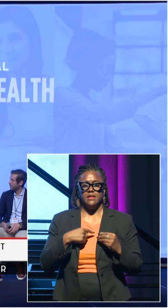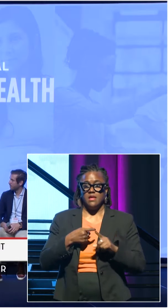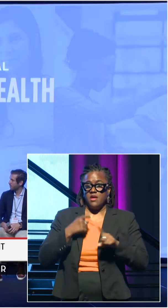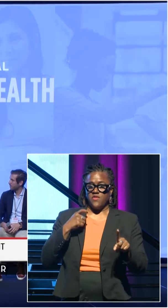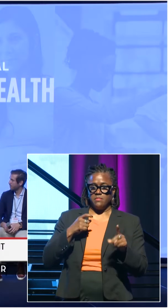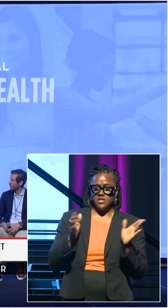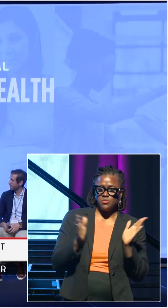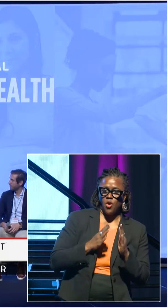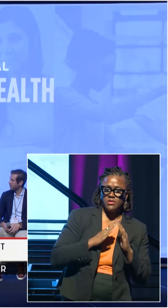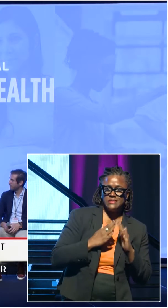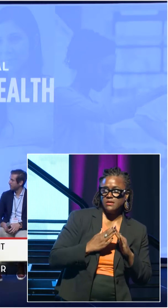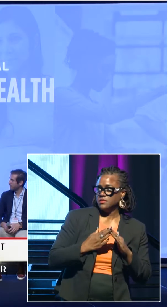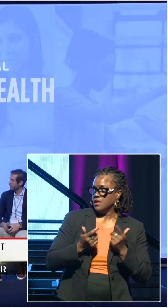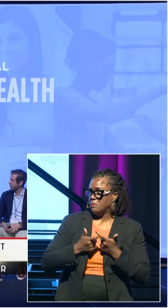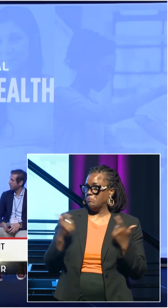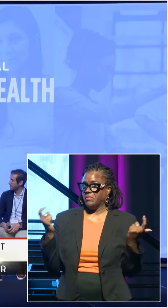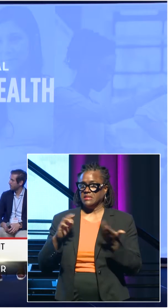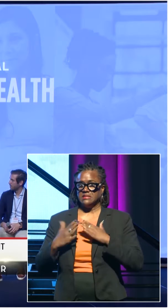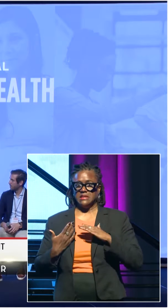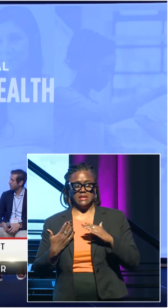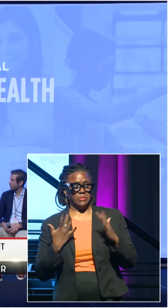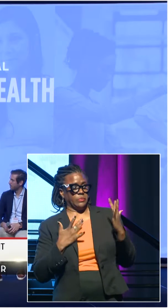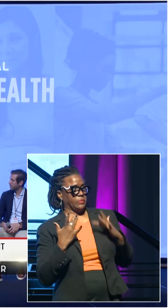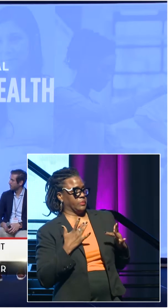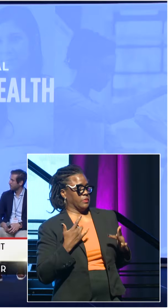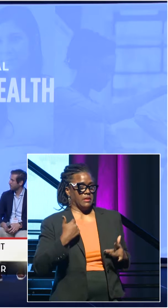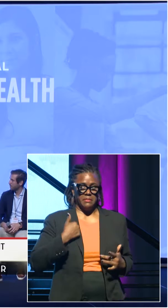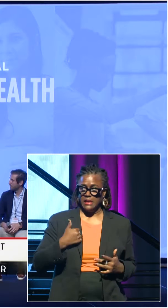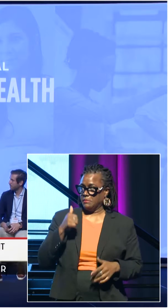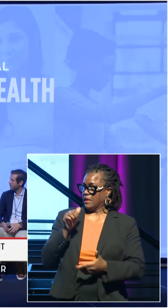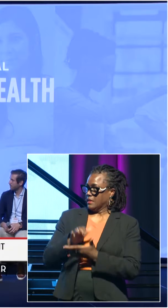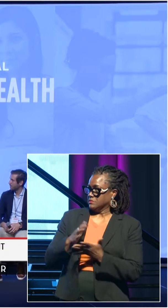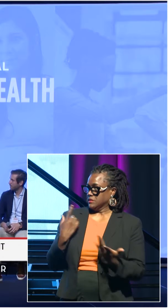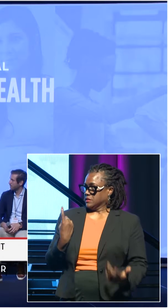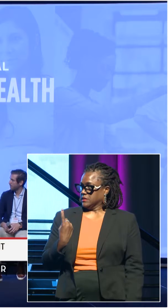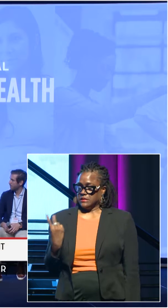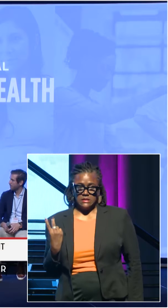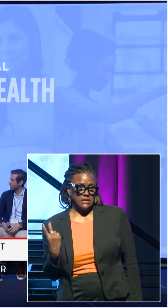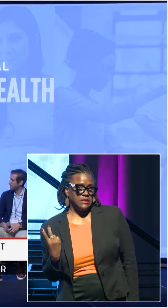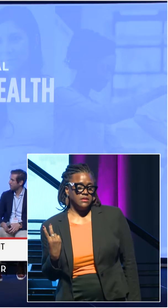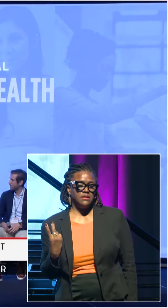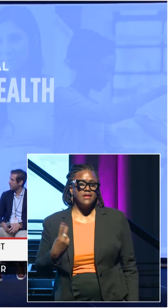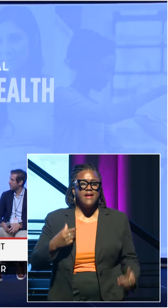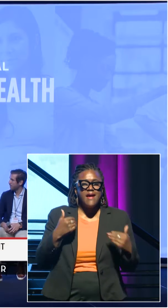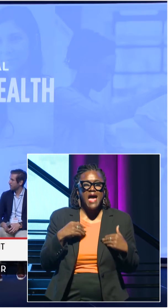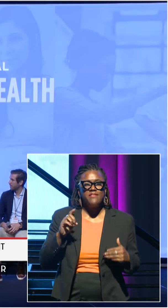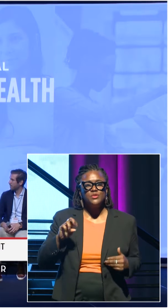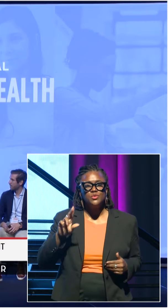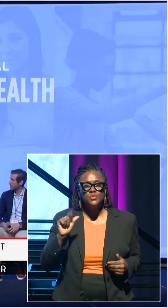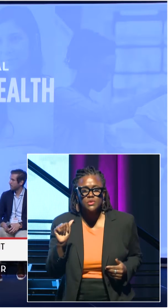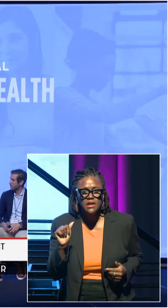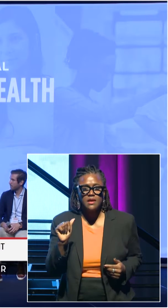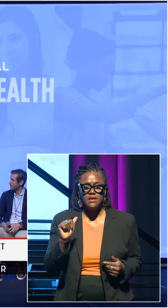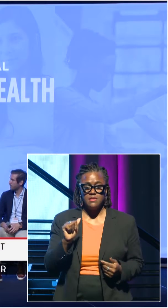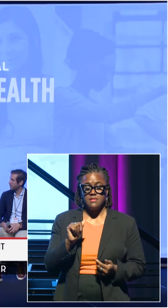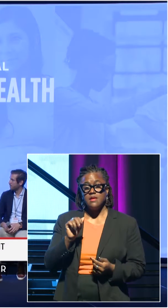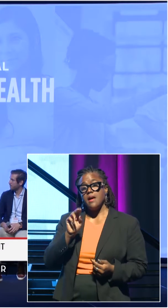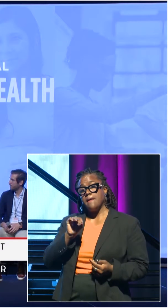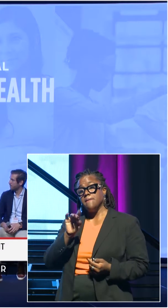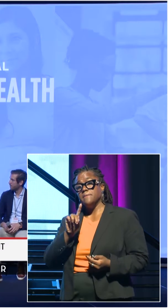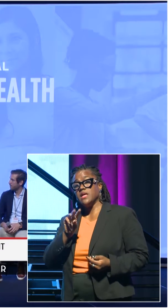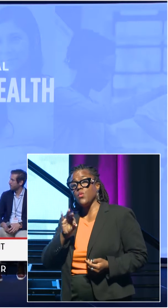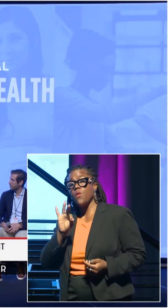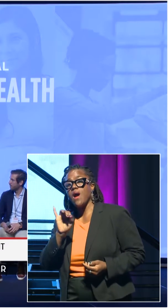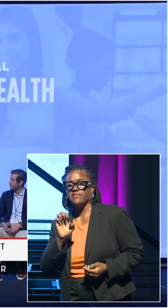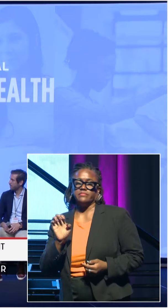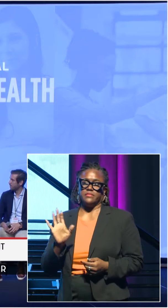town, coming to a large city, I had nobody here. It was just my husband and I at the time. And so being able to have a doula or a midwife would have, I mean, this was